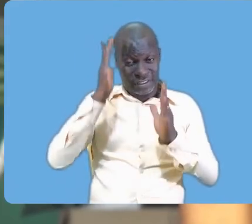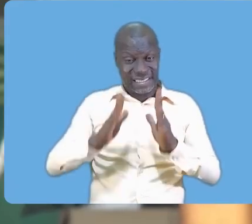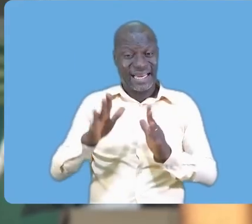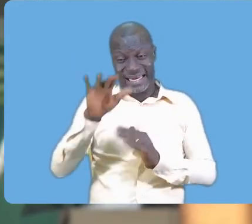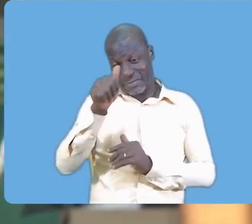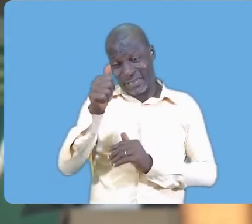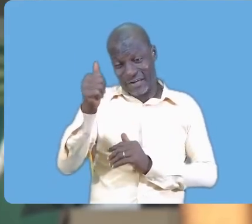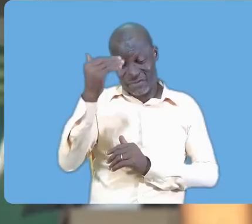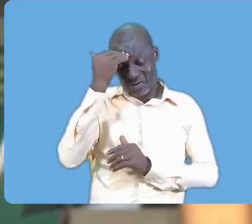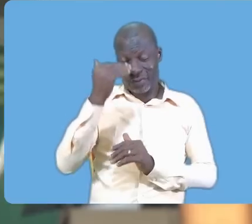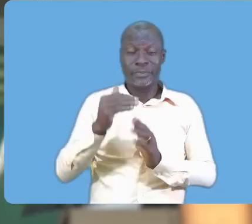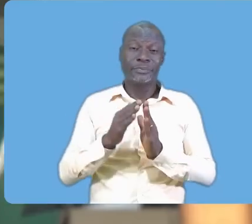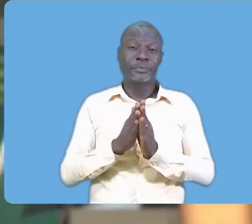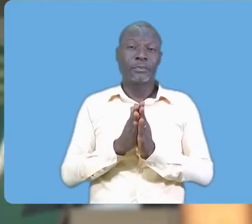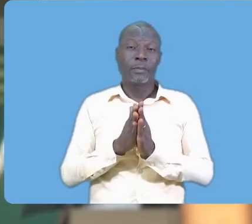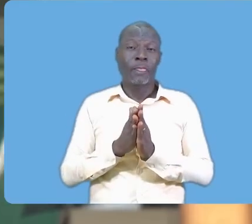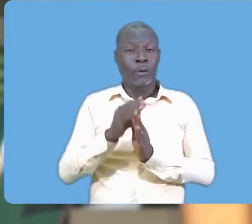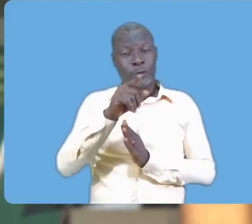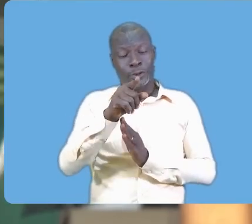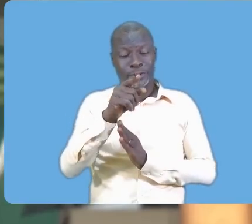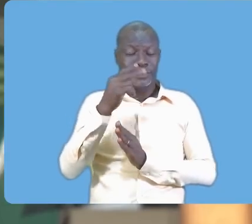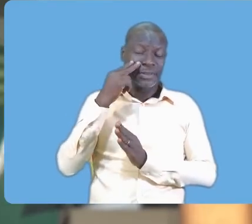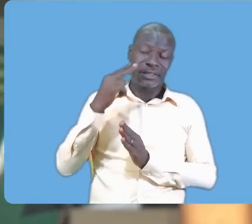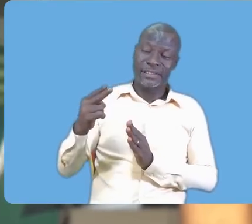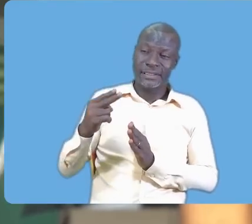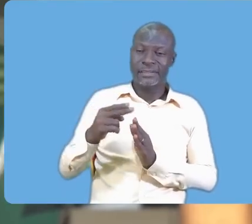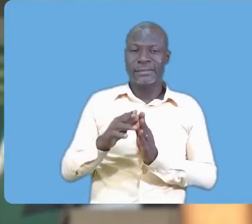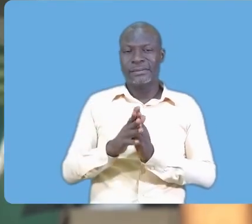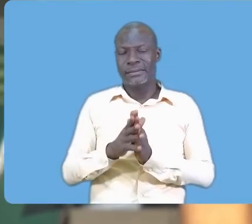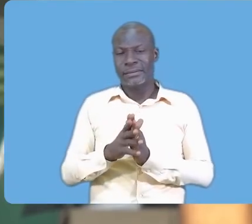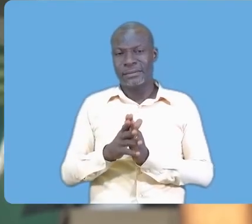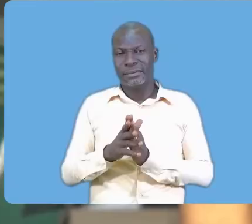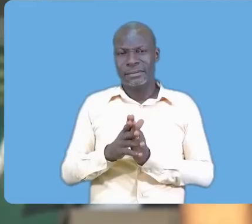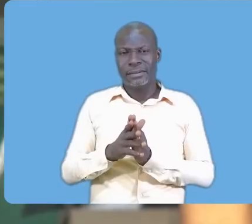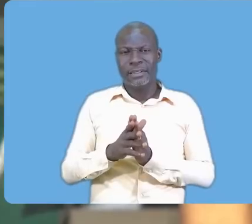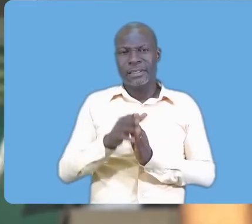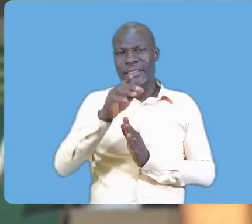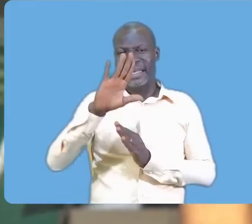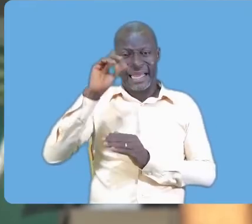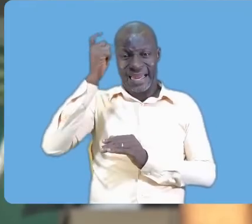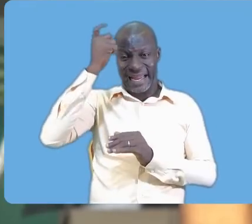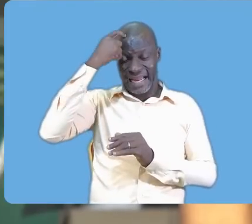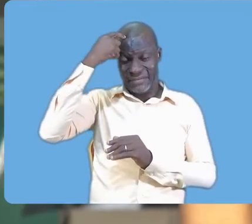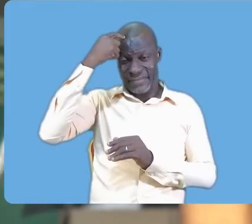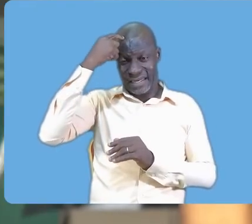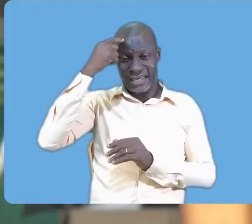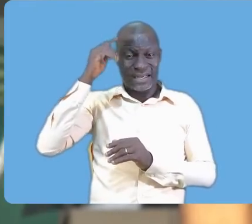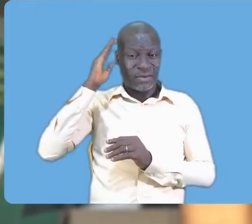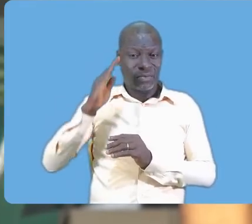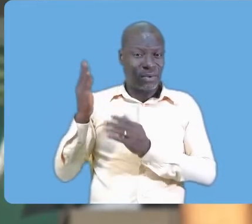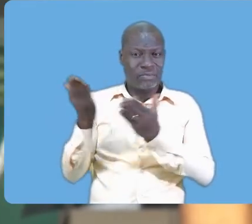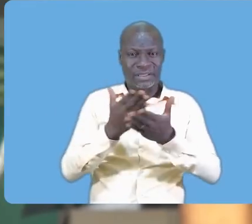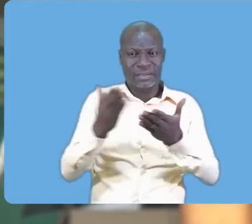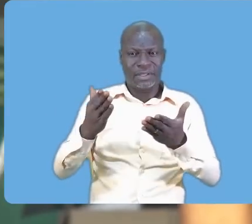contract etu be da wonu akobie company we contract twasa aban ade matimamuni no woni be ba ahoso no